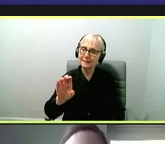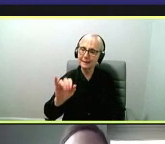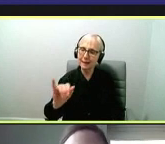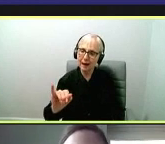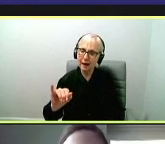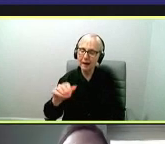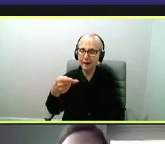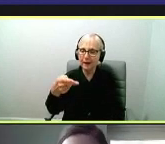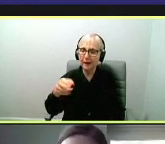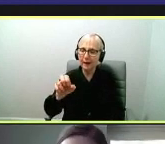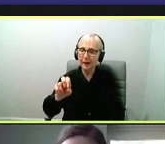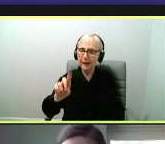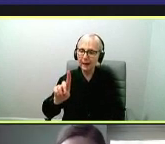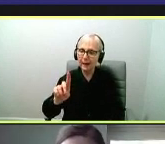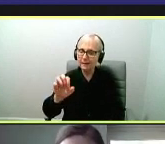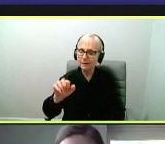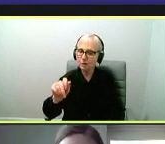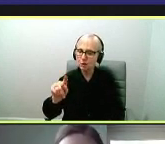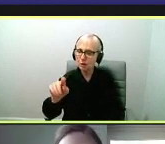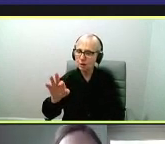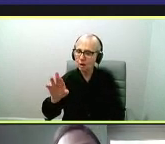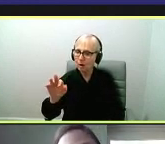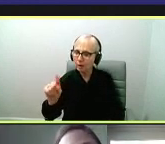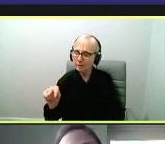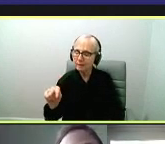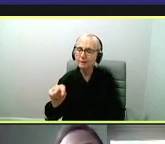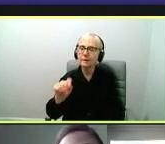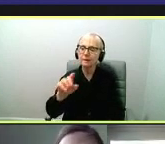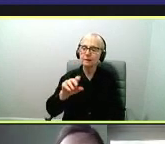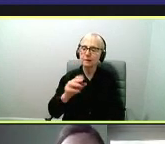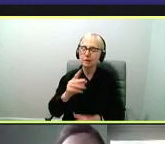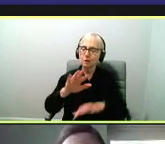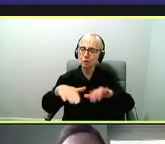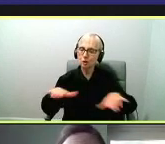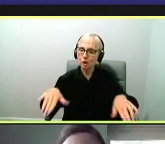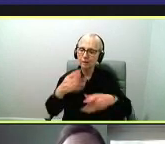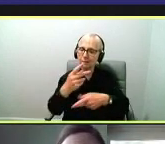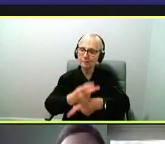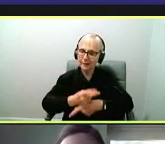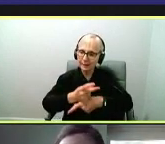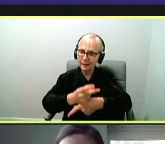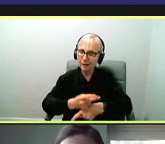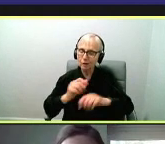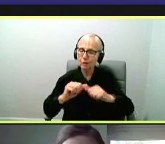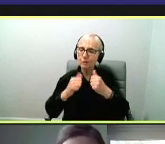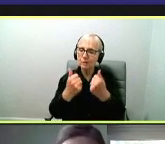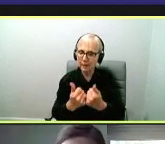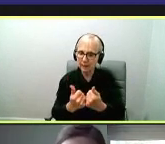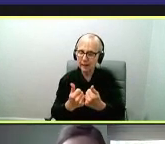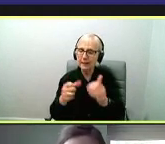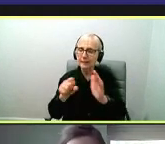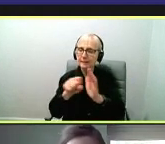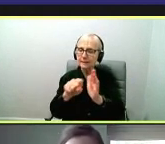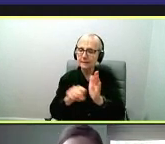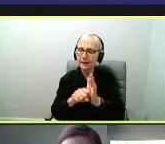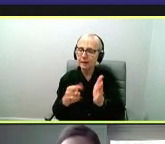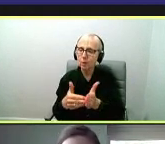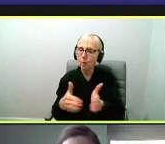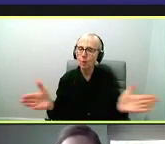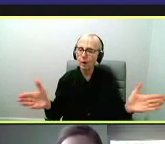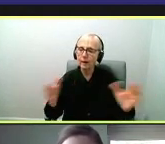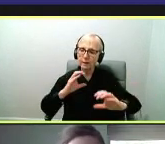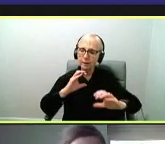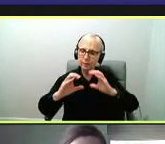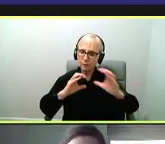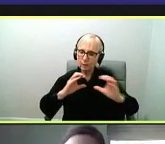Start, child care associations. And then we will be doing a statewide communications campaign. And this is